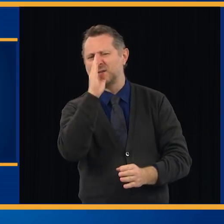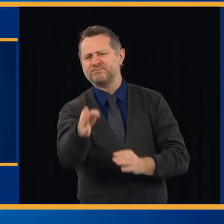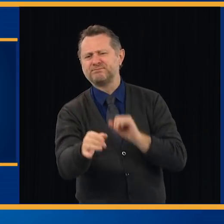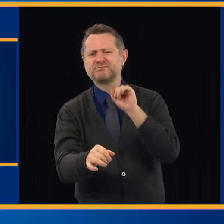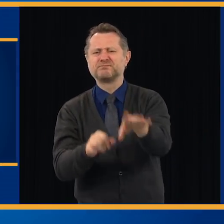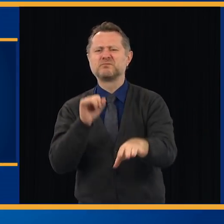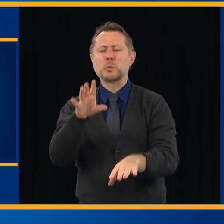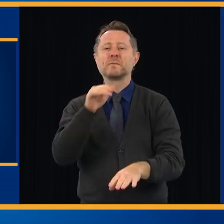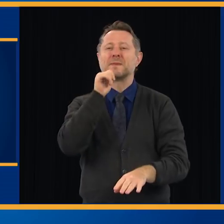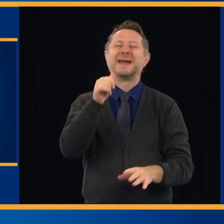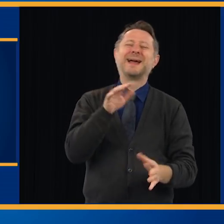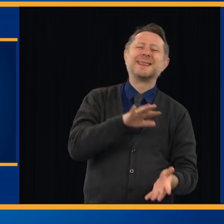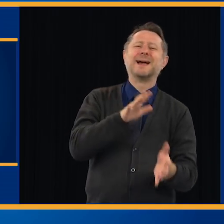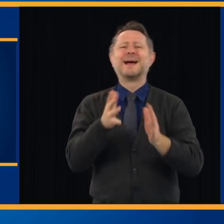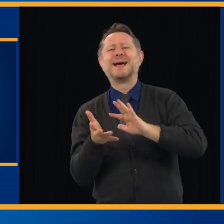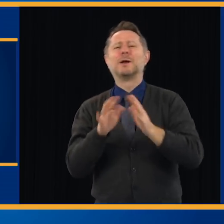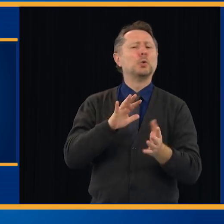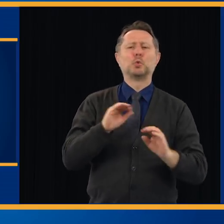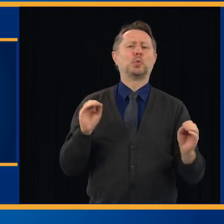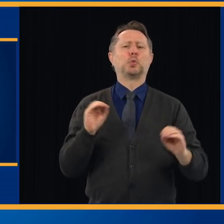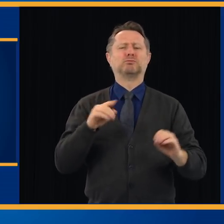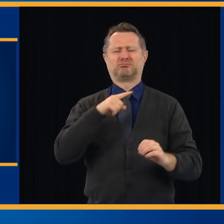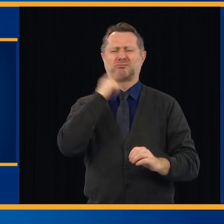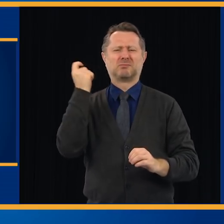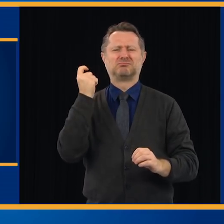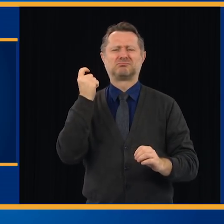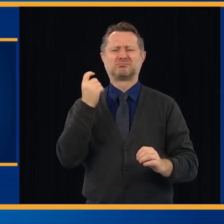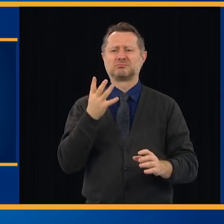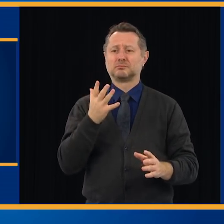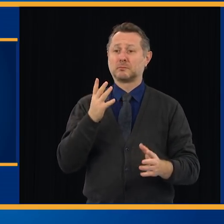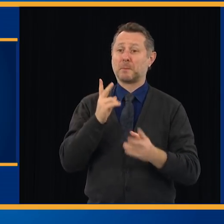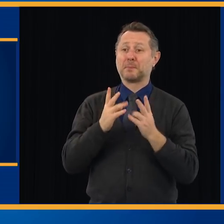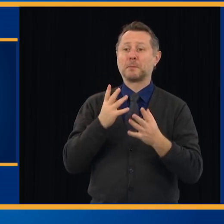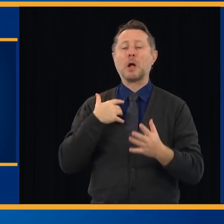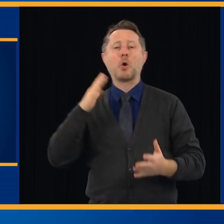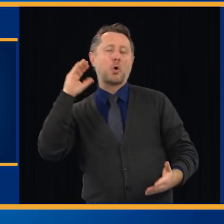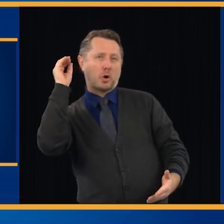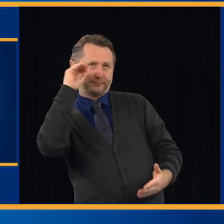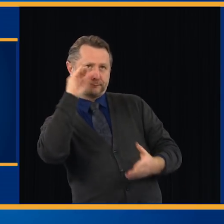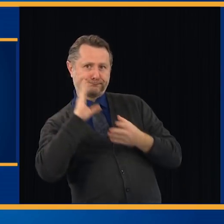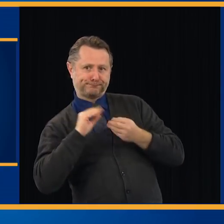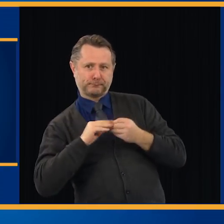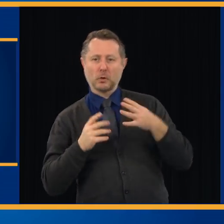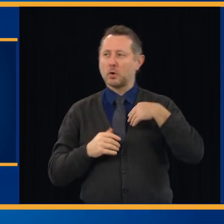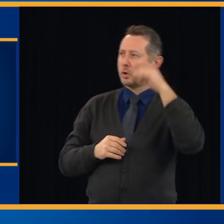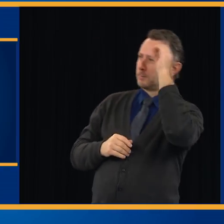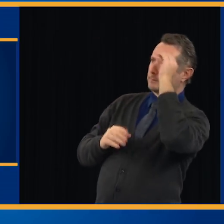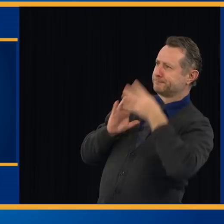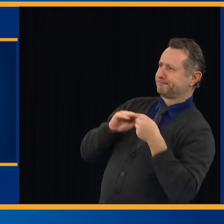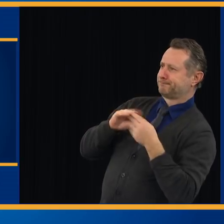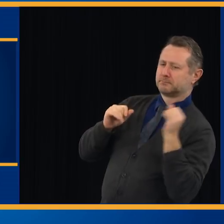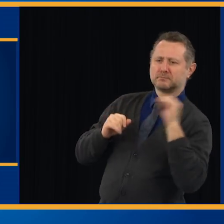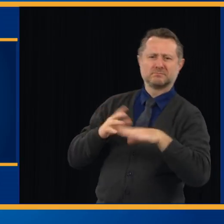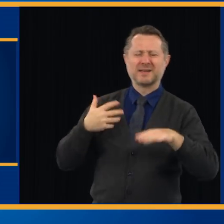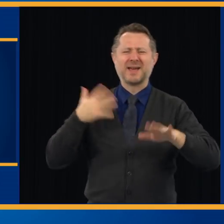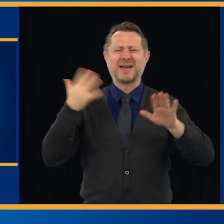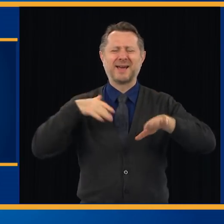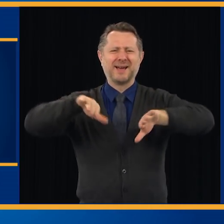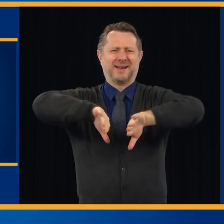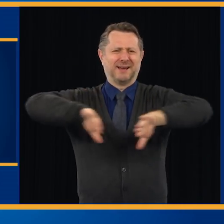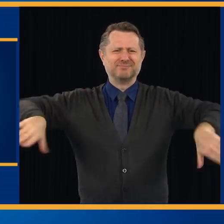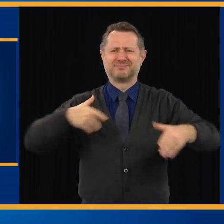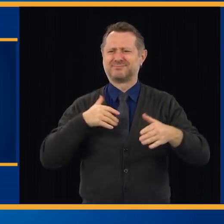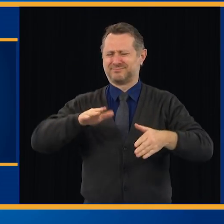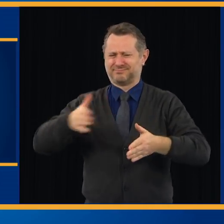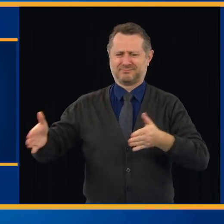because people want to give their editorial comments. Well, I think this, I think this. No. Let's just start with the facts.